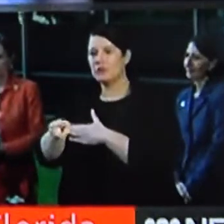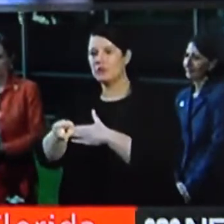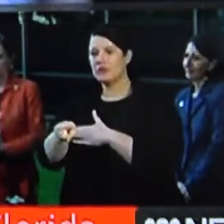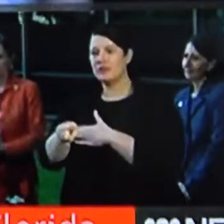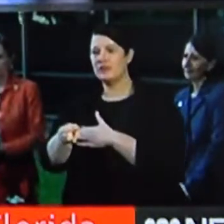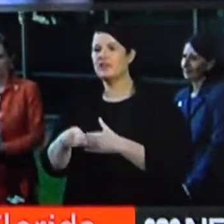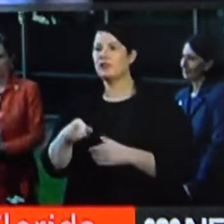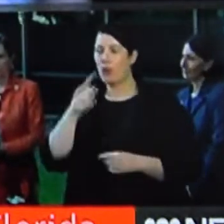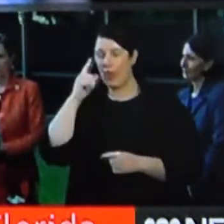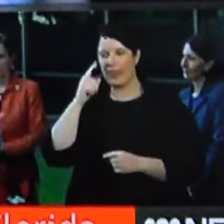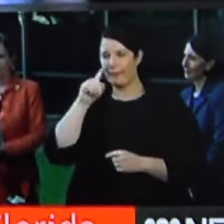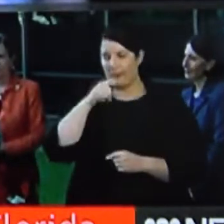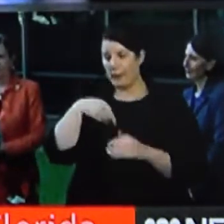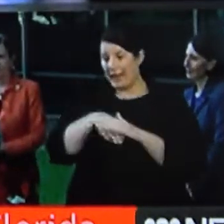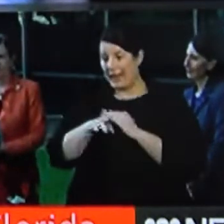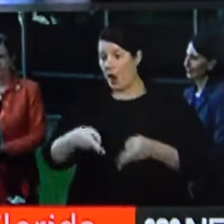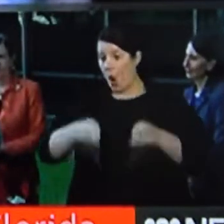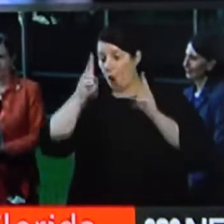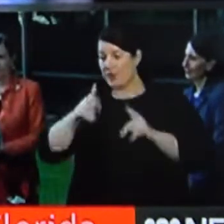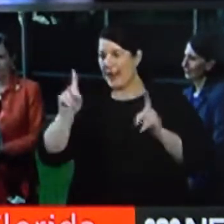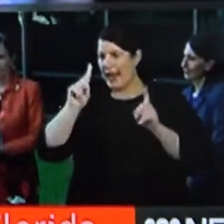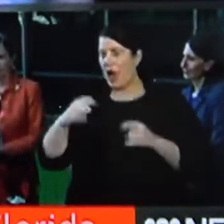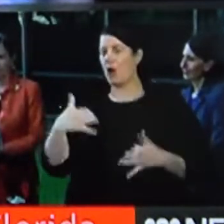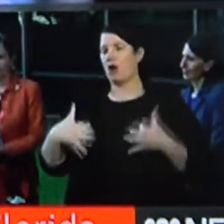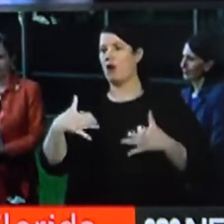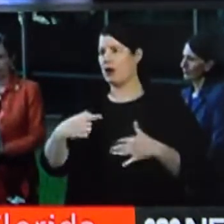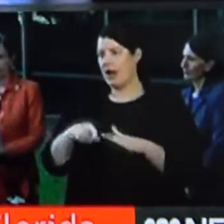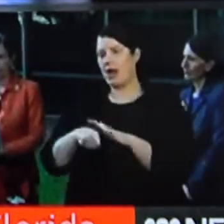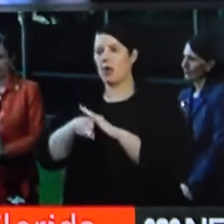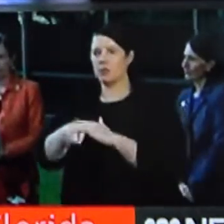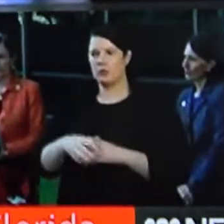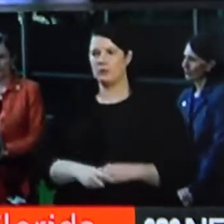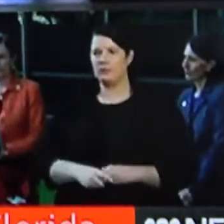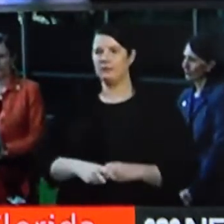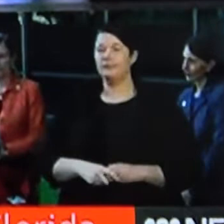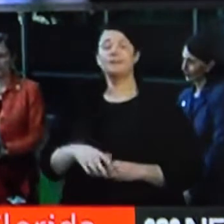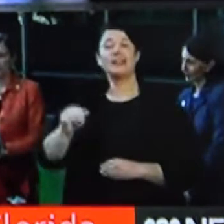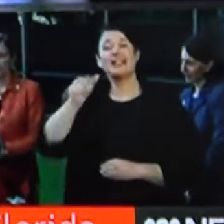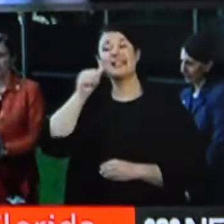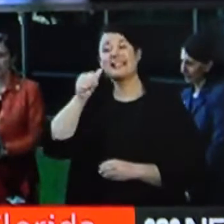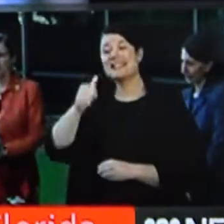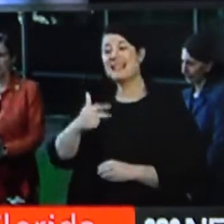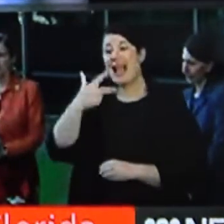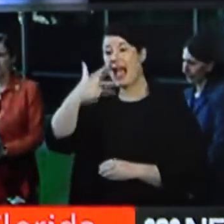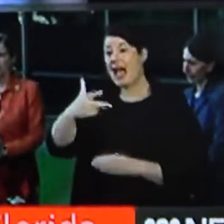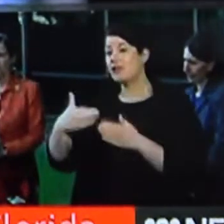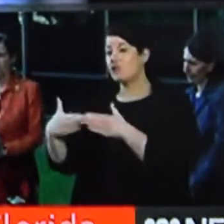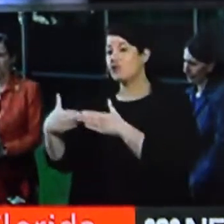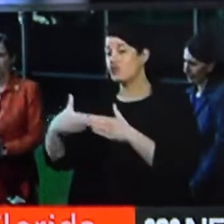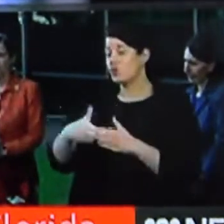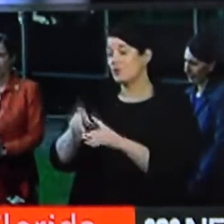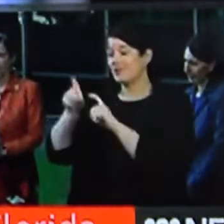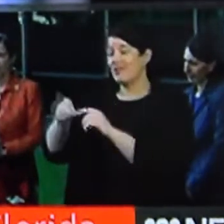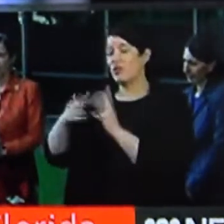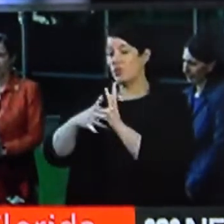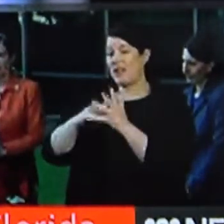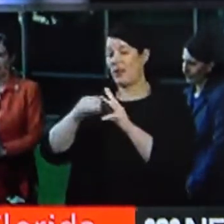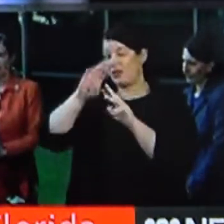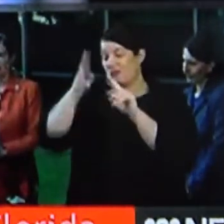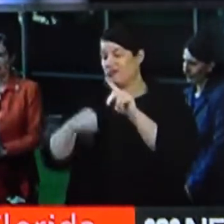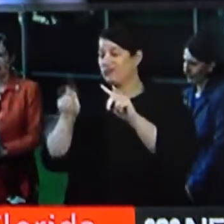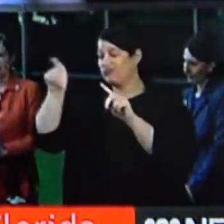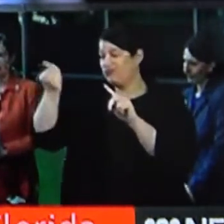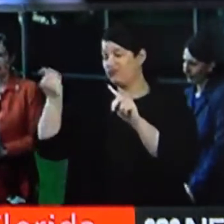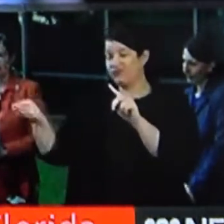in a hotel room. Yesterday when we met, there were 8 cruise ships either docked or off the New South Wales coast. I can